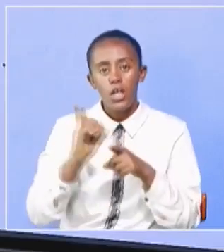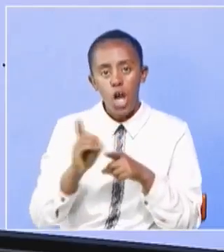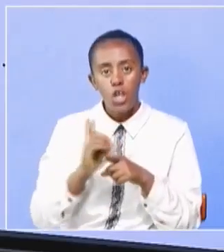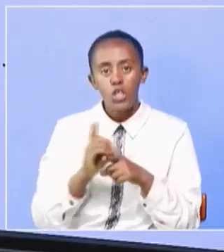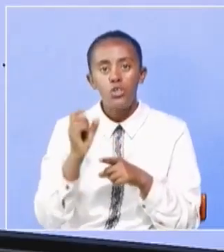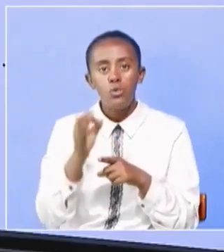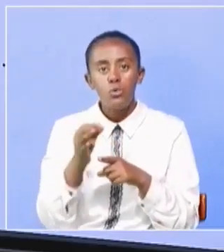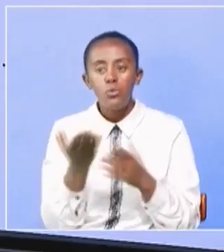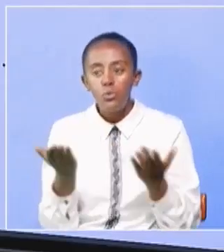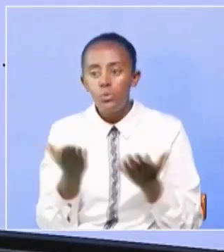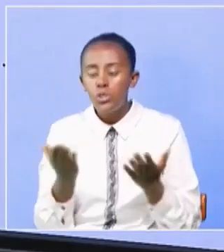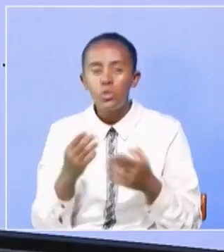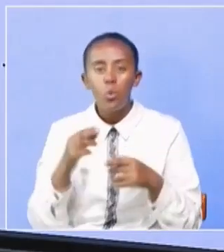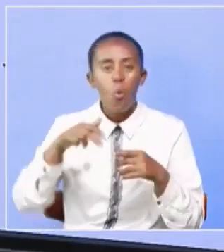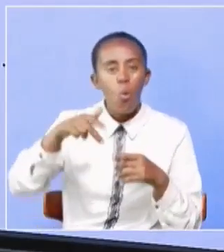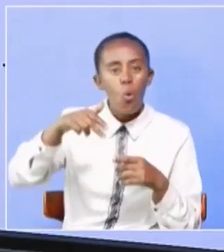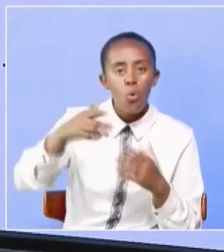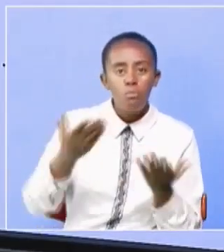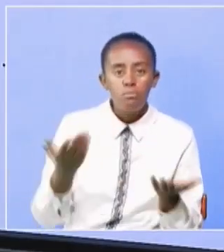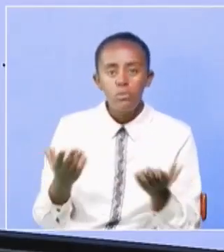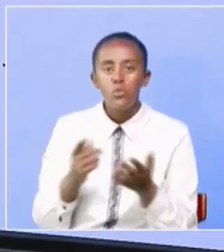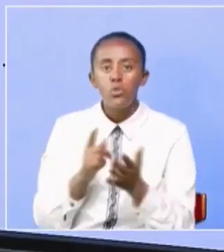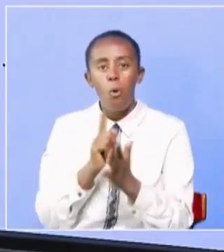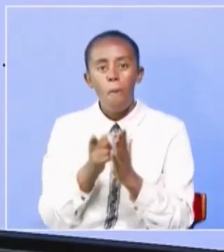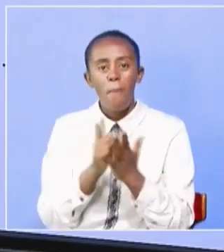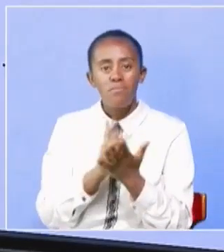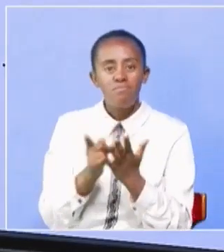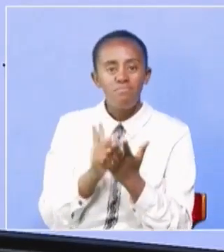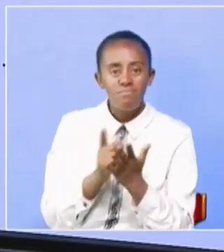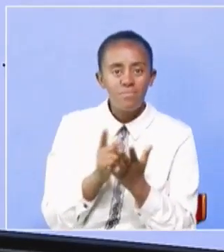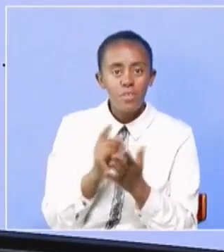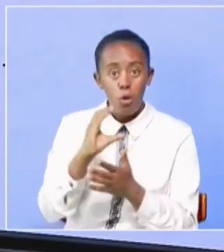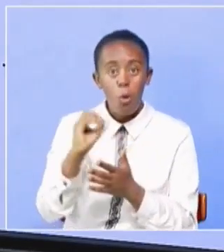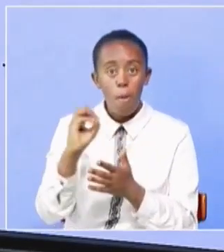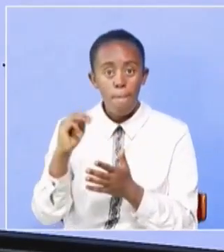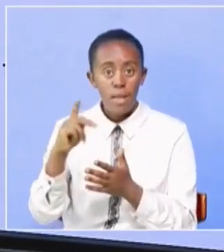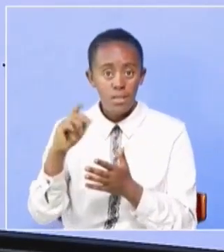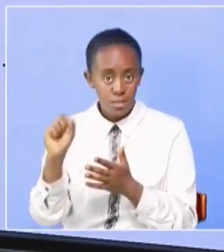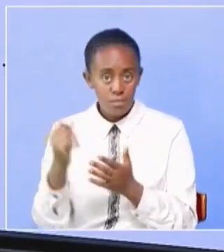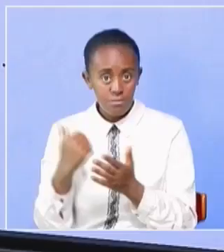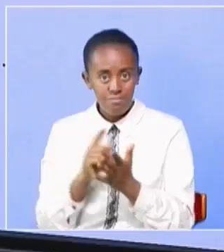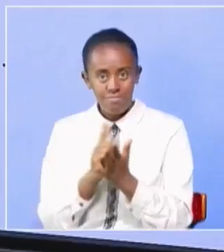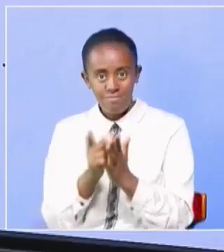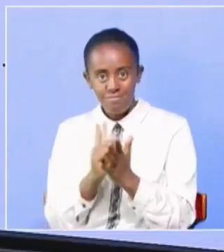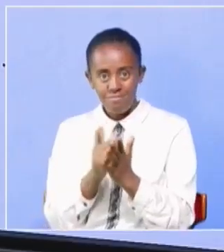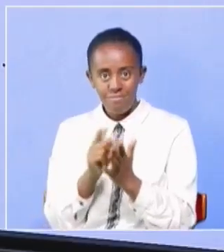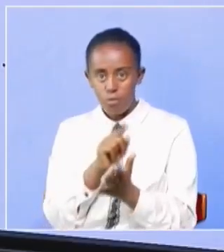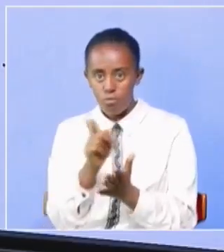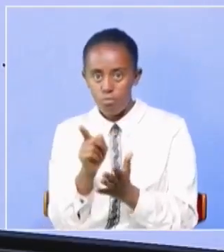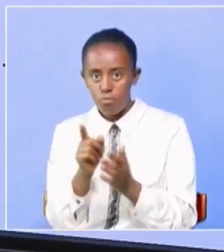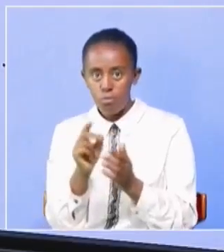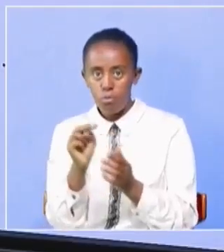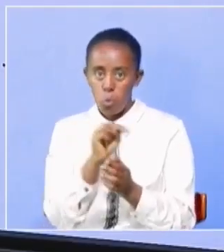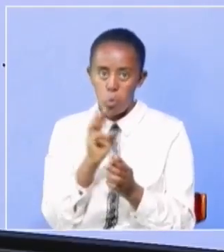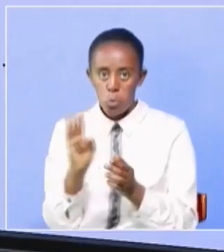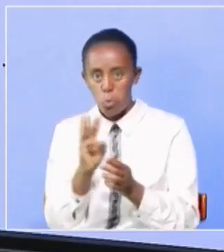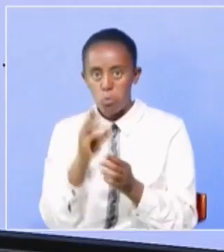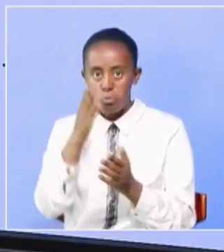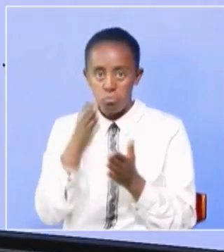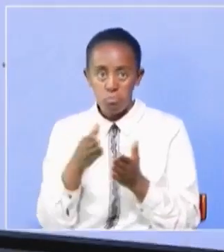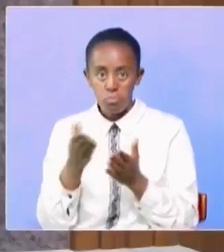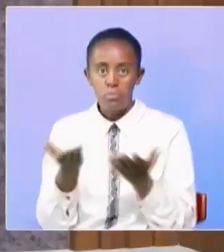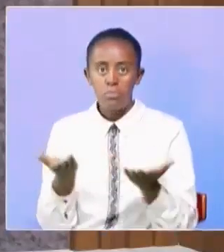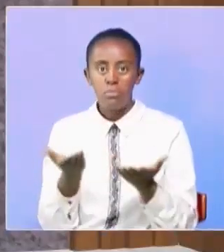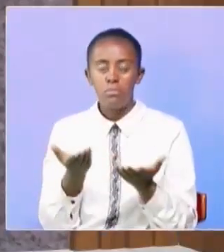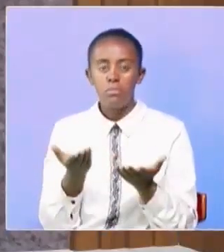direction that he is going with a compass. If you have a compass, sailors, people who are